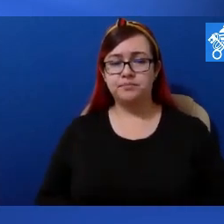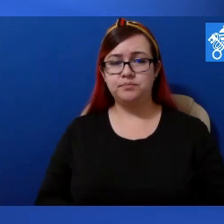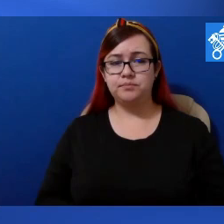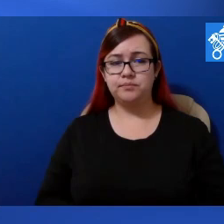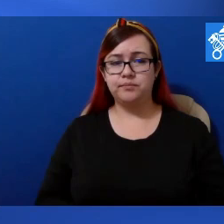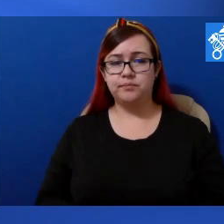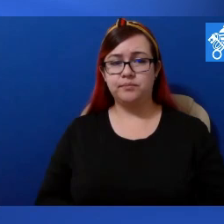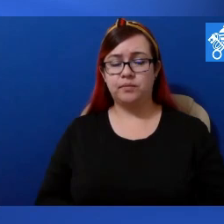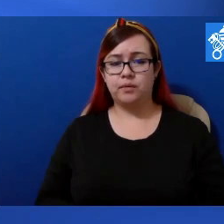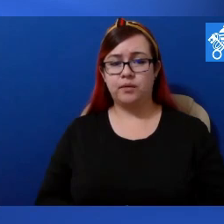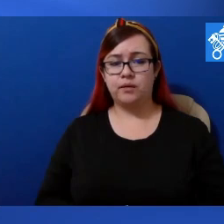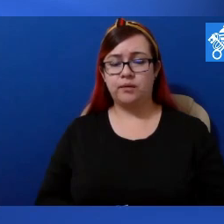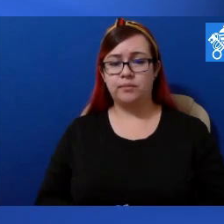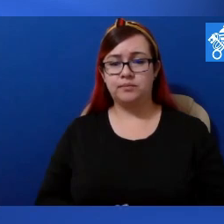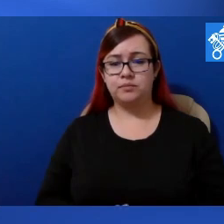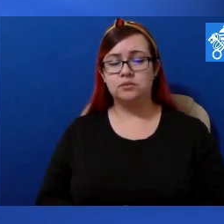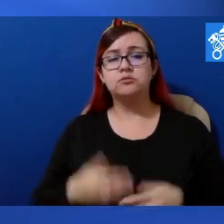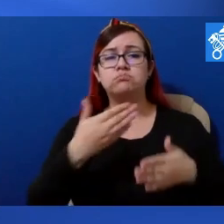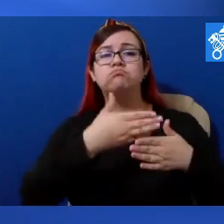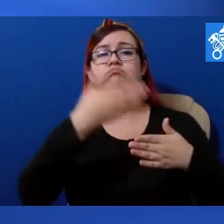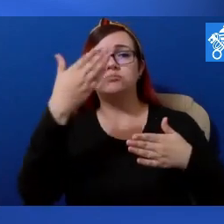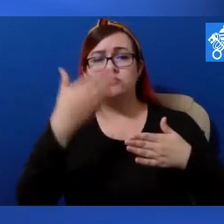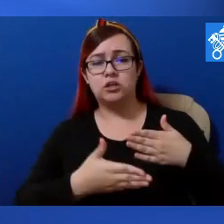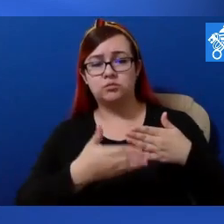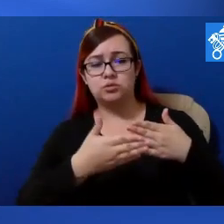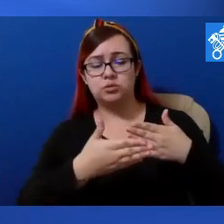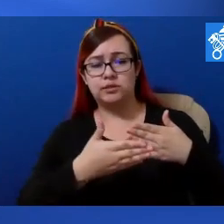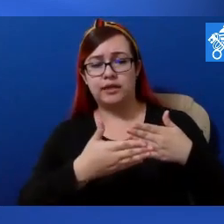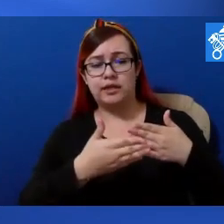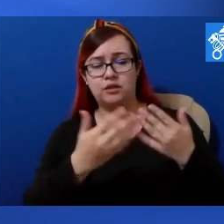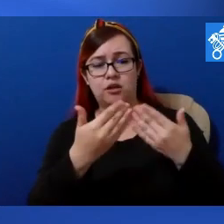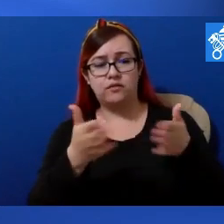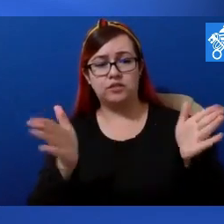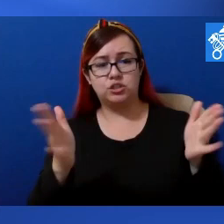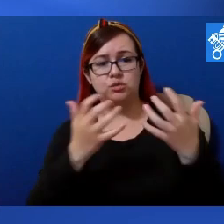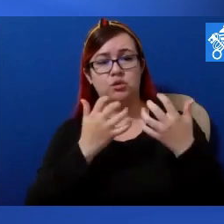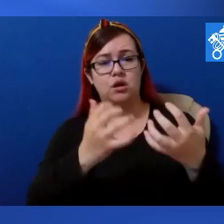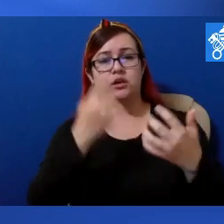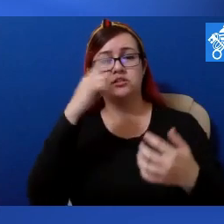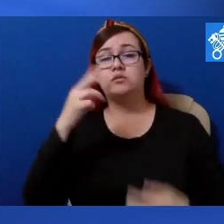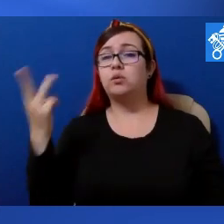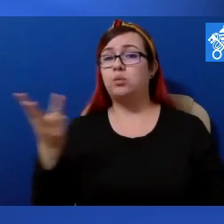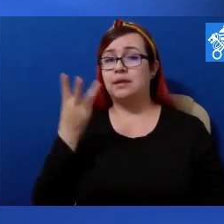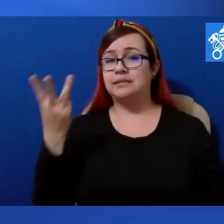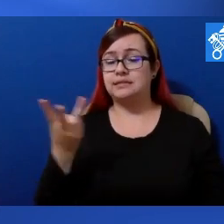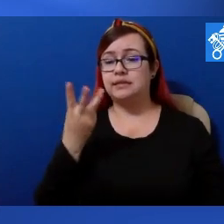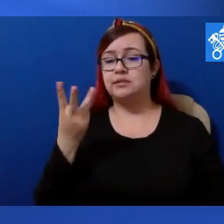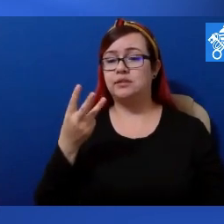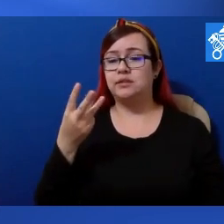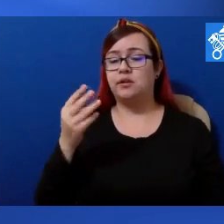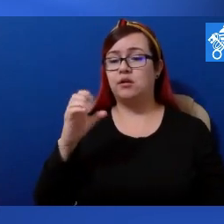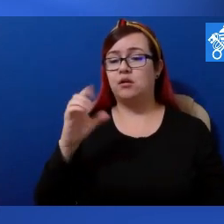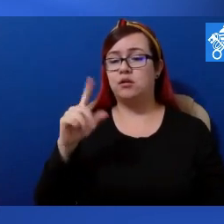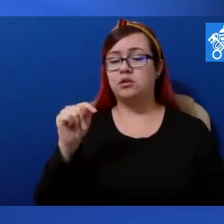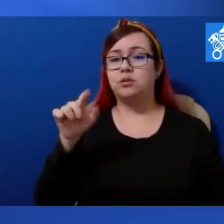the morning, when gunmen attacked a Catholic mission in Maboya village in the Democratic Republic of